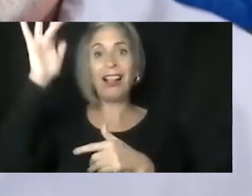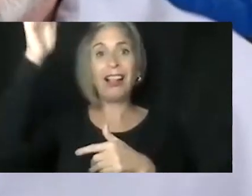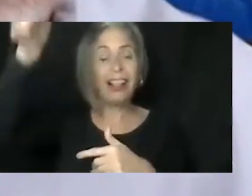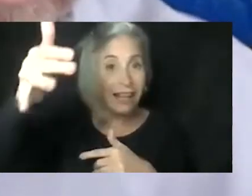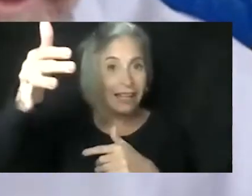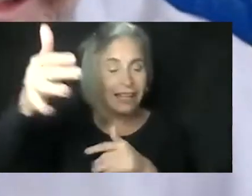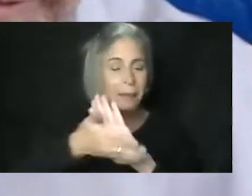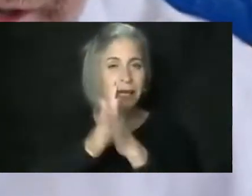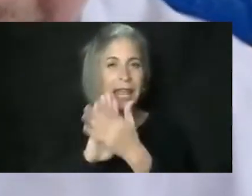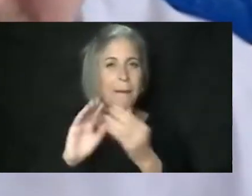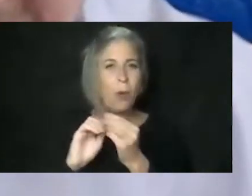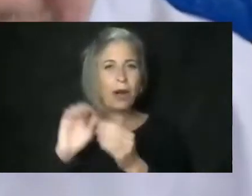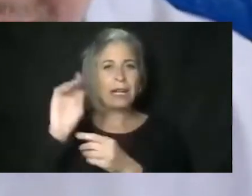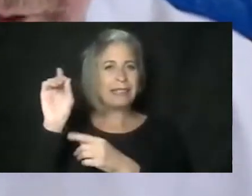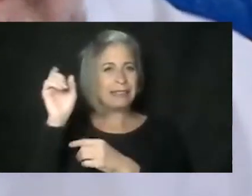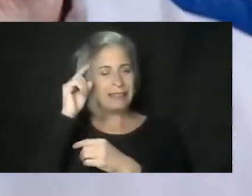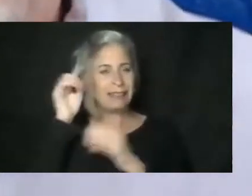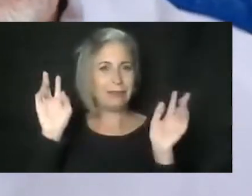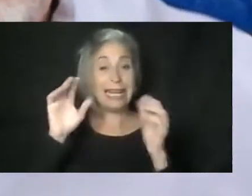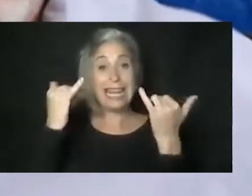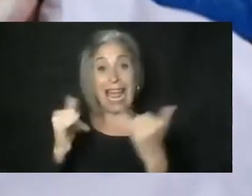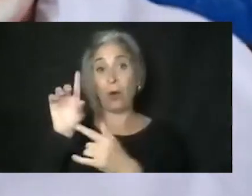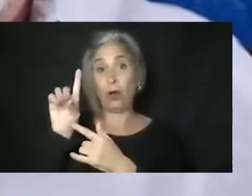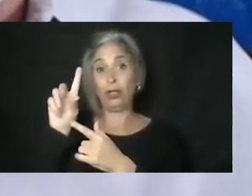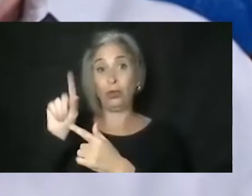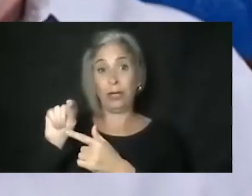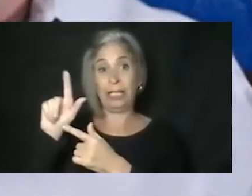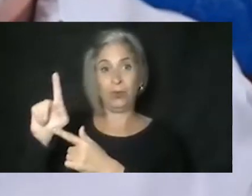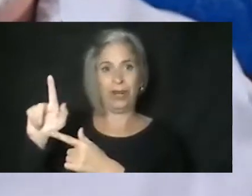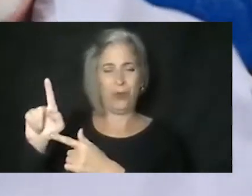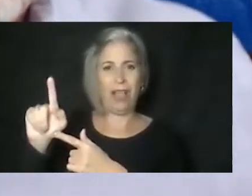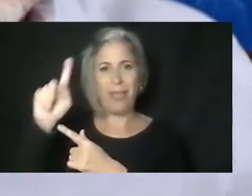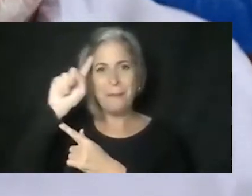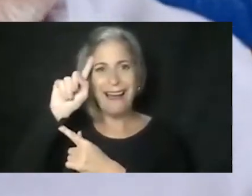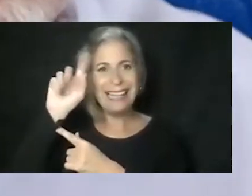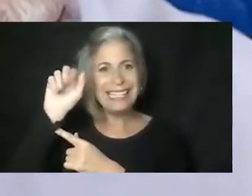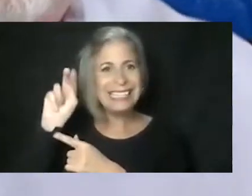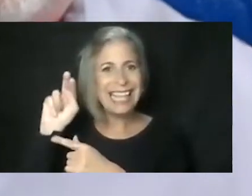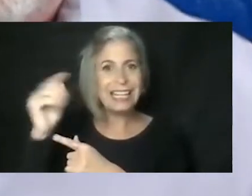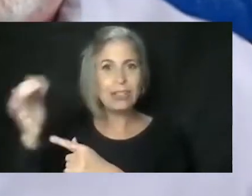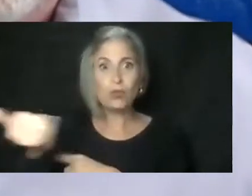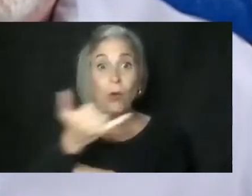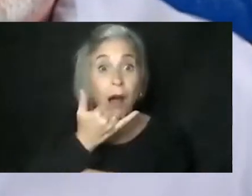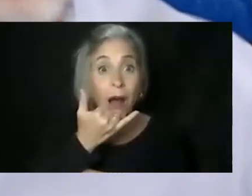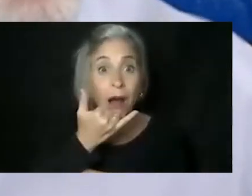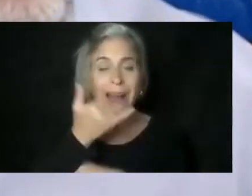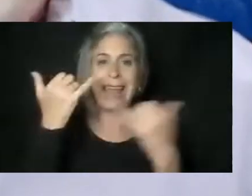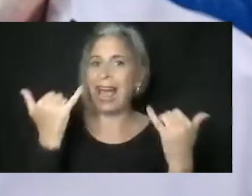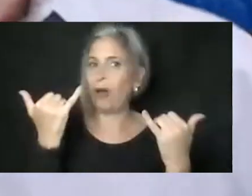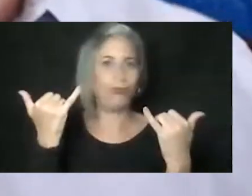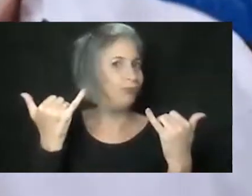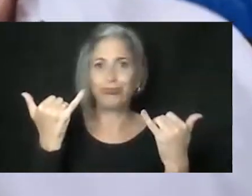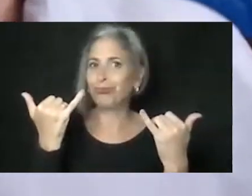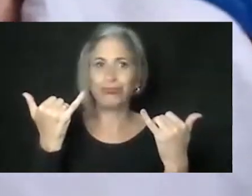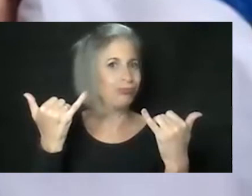more democratic. But now in 2021, I mean, that mindset is just dead wrong. And,